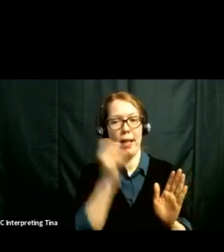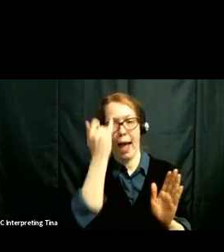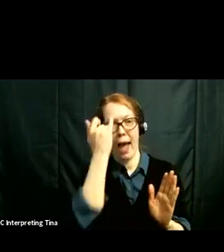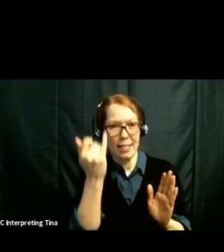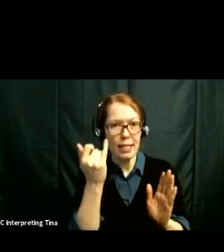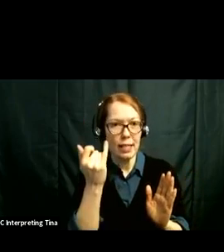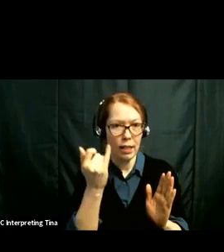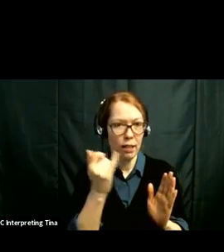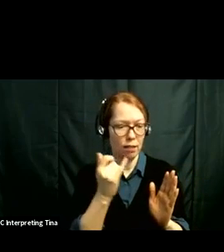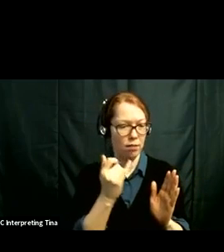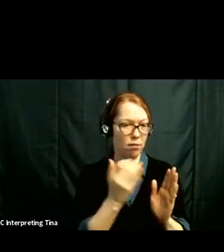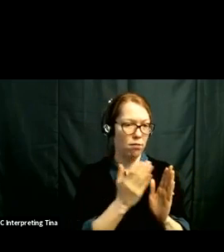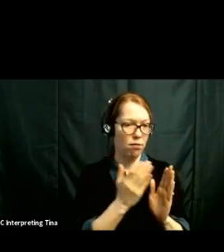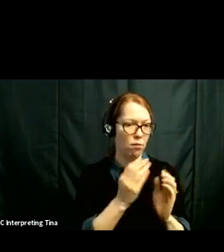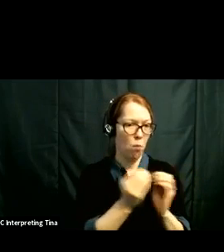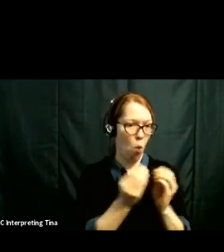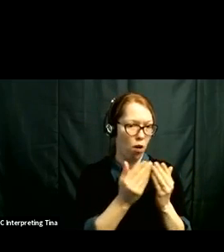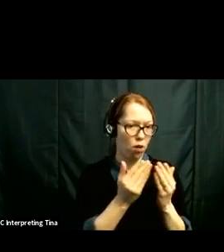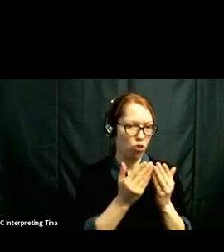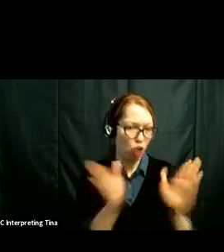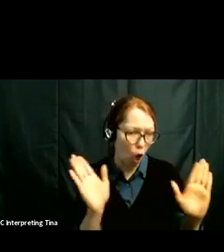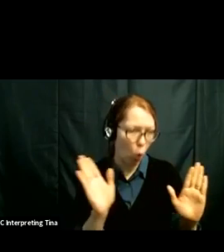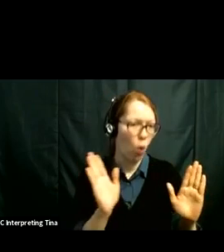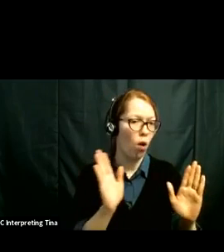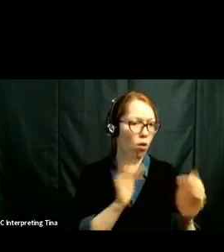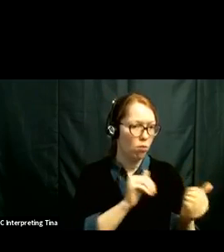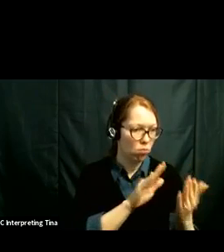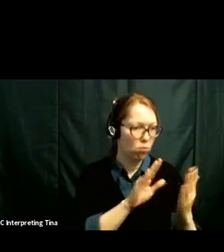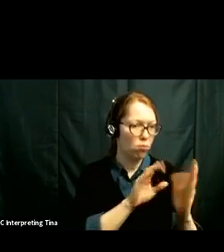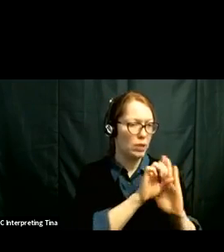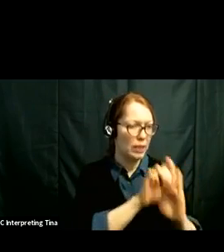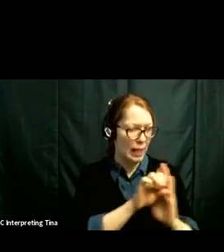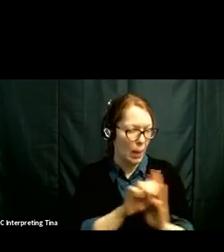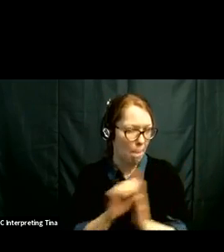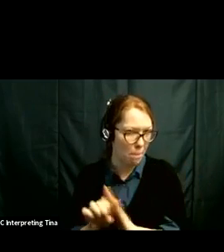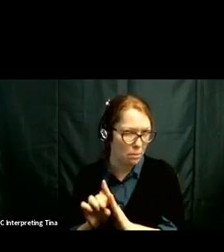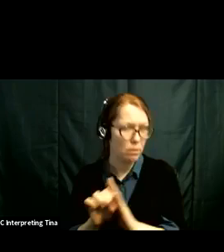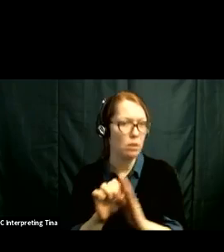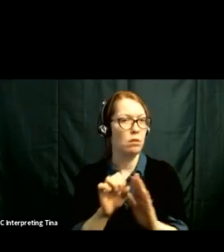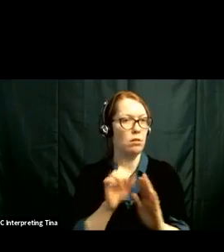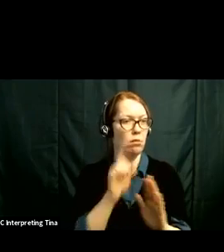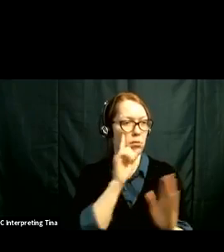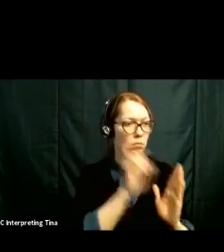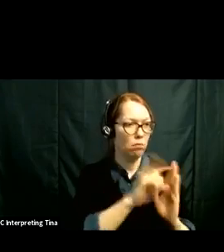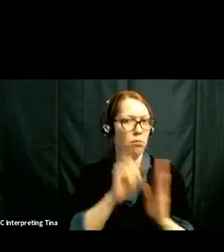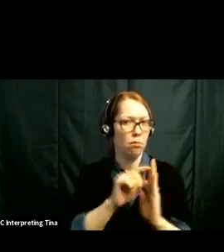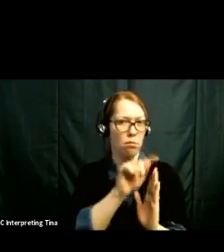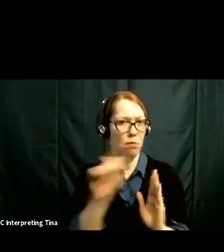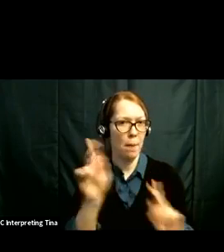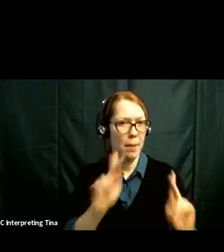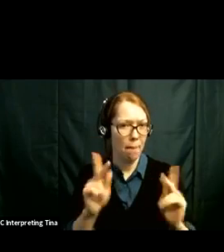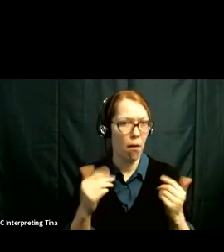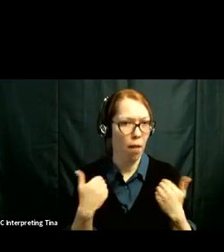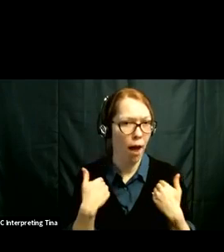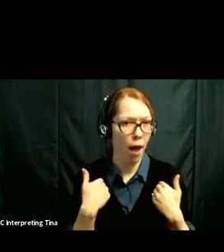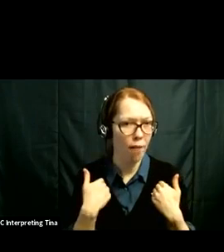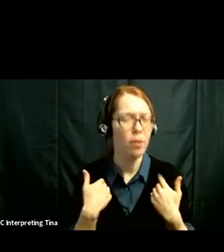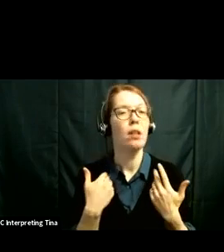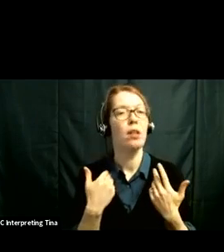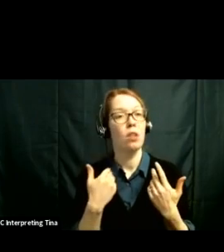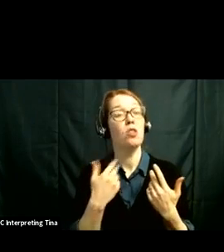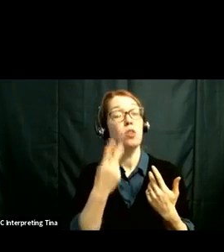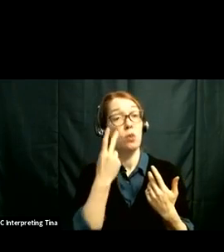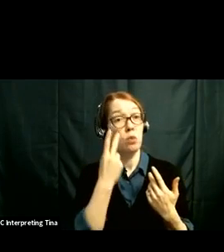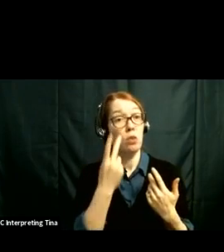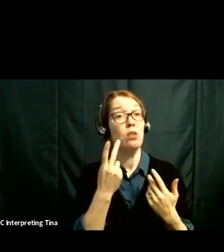idea about what were the presenting symptoms that people had when they come in. And we saw